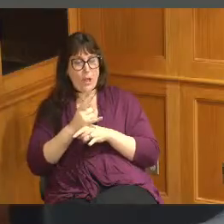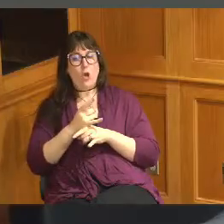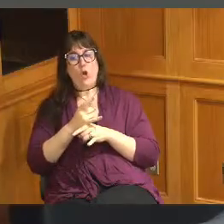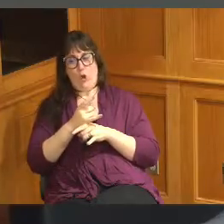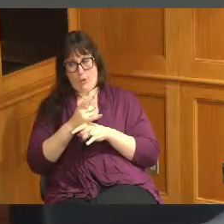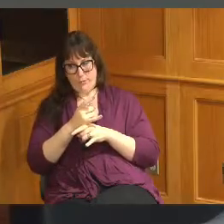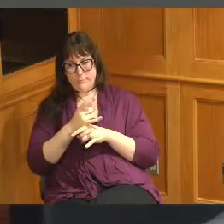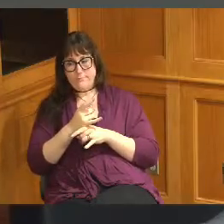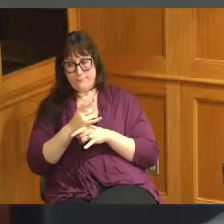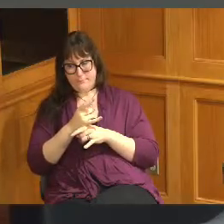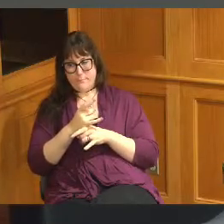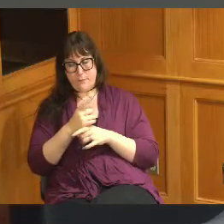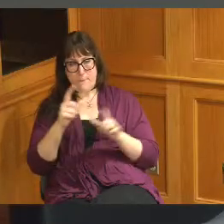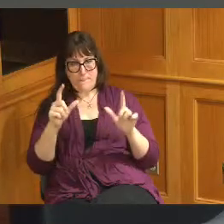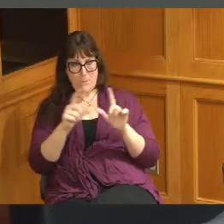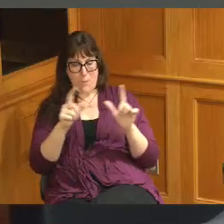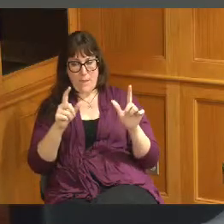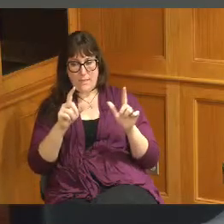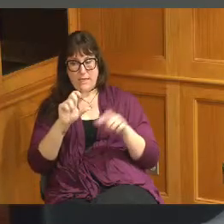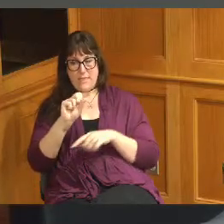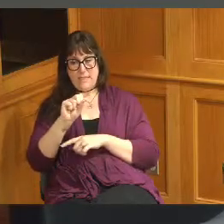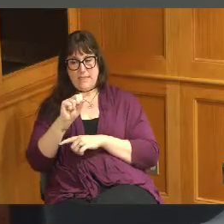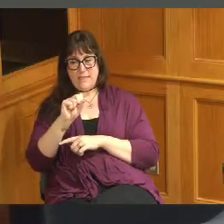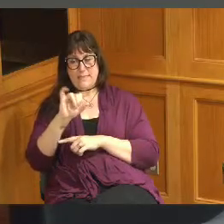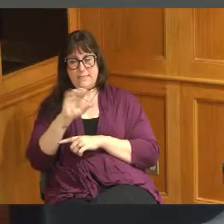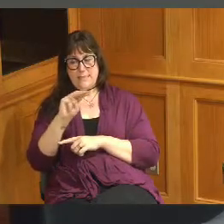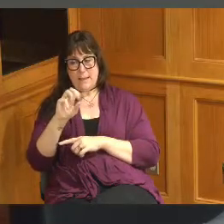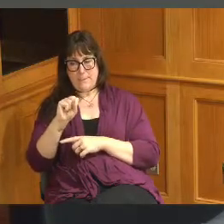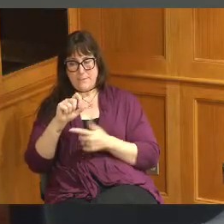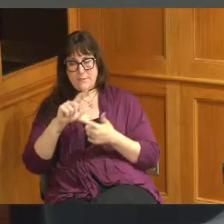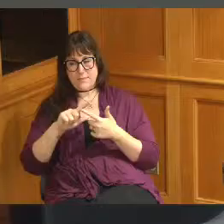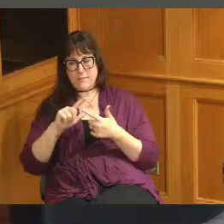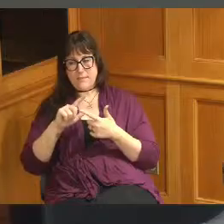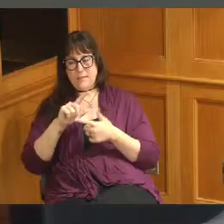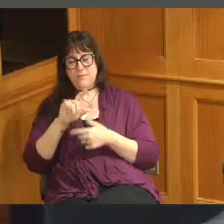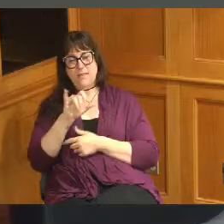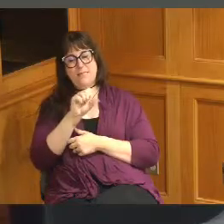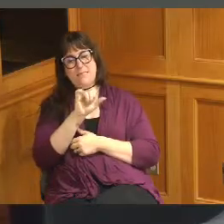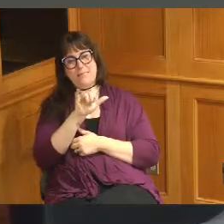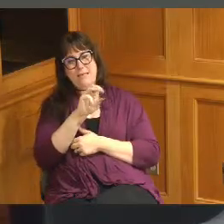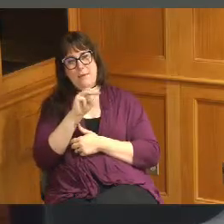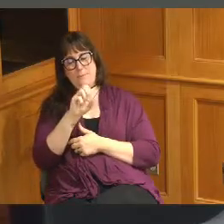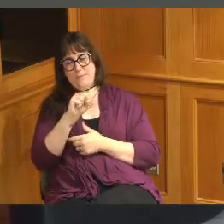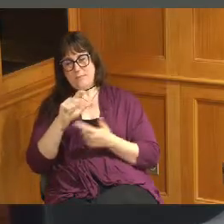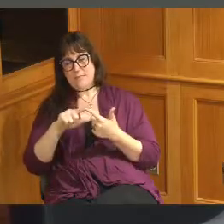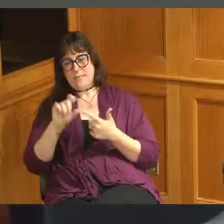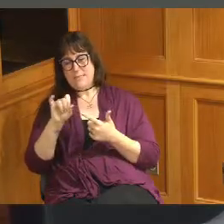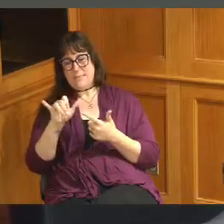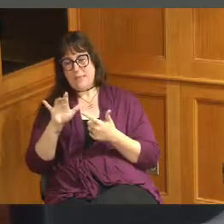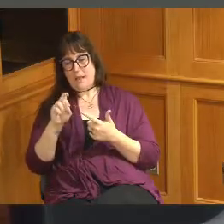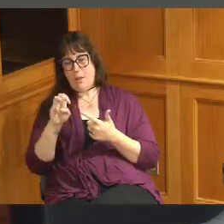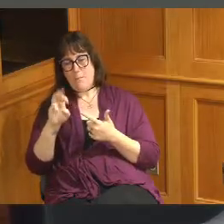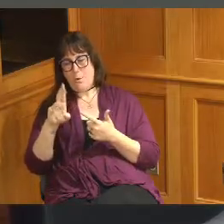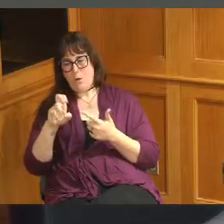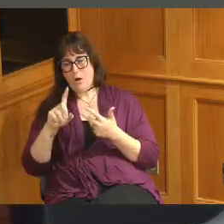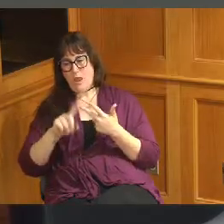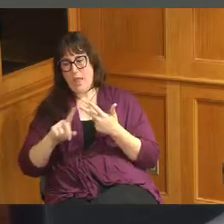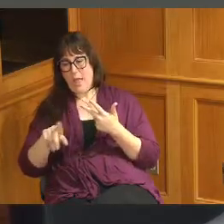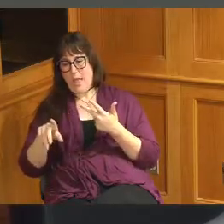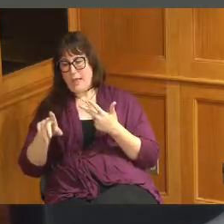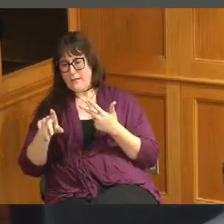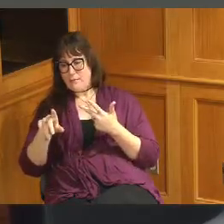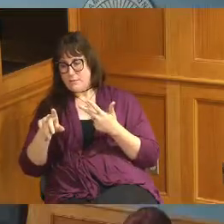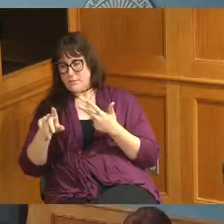from the sheriff, one in Sims Township, one in Sycamore Township, one in Coleraine Township. And that is your consent agenda,